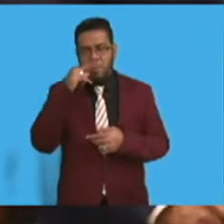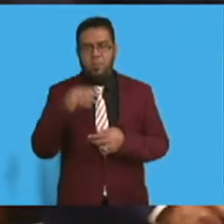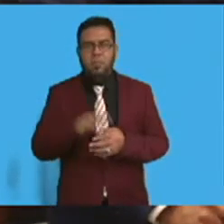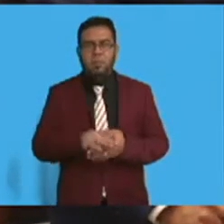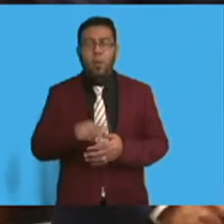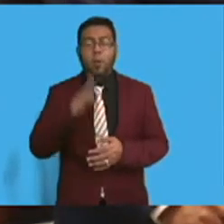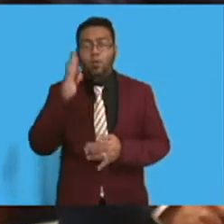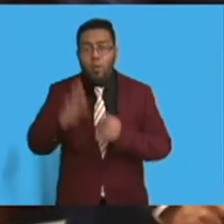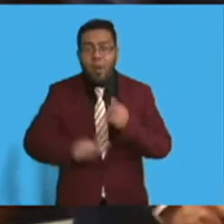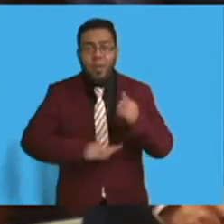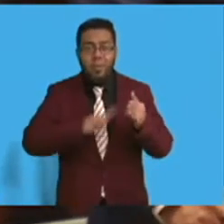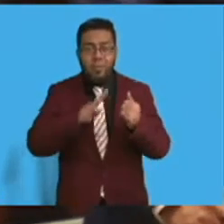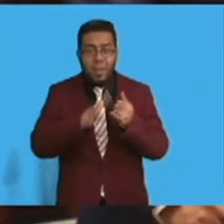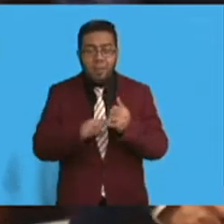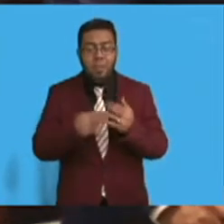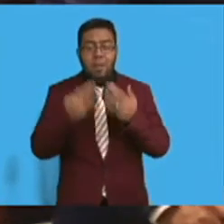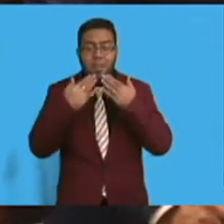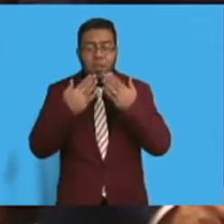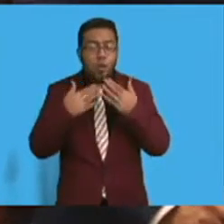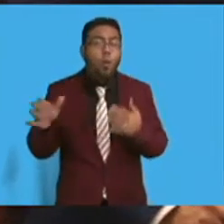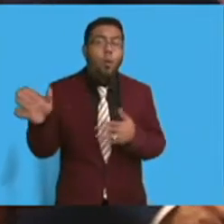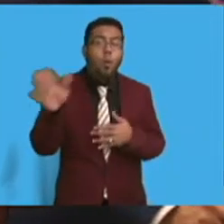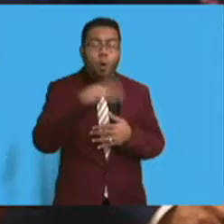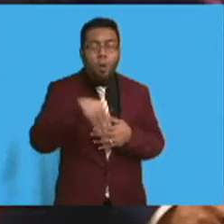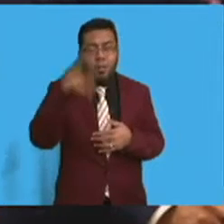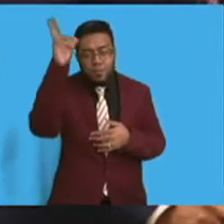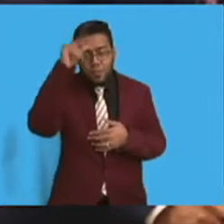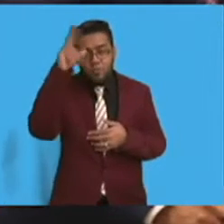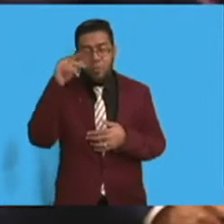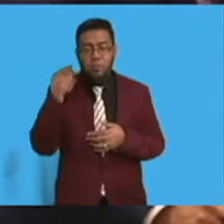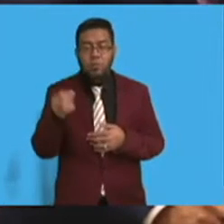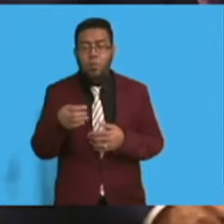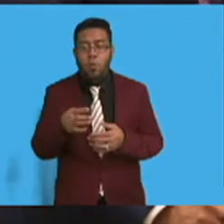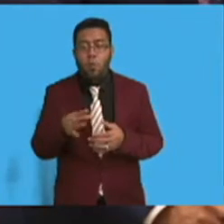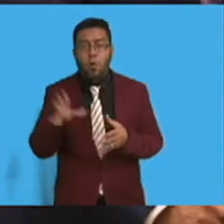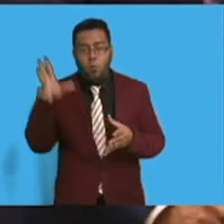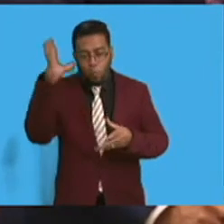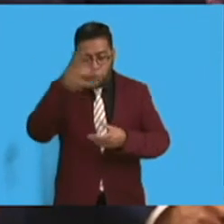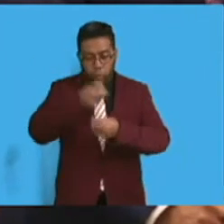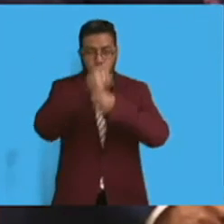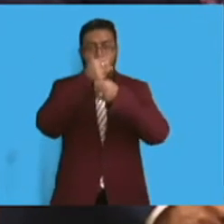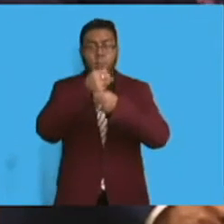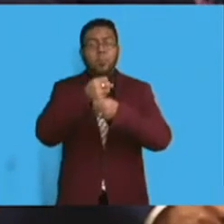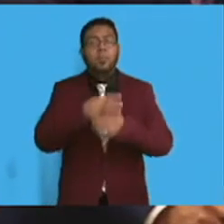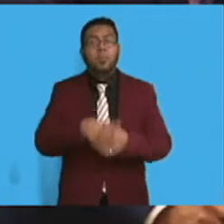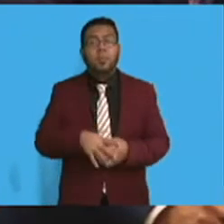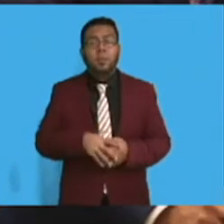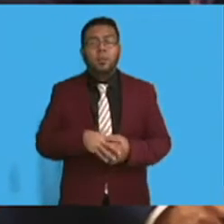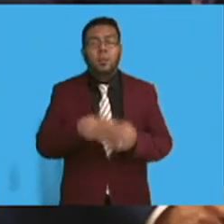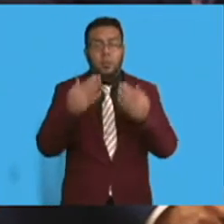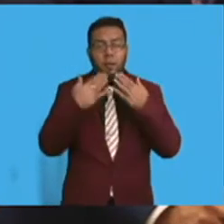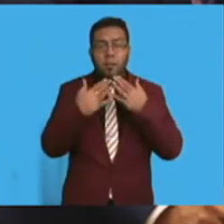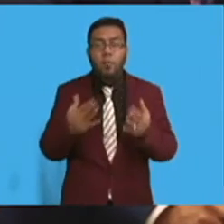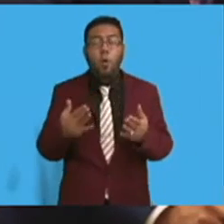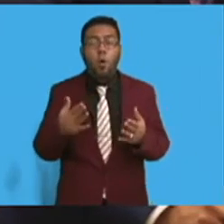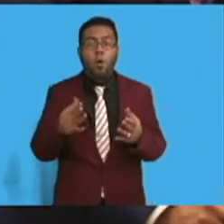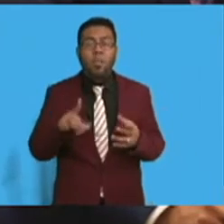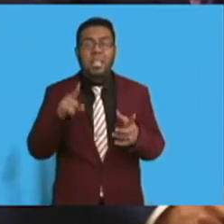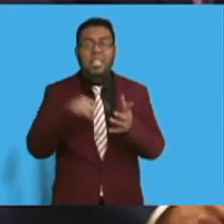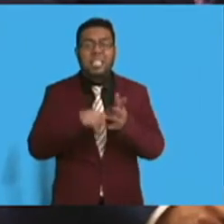end by thanking all of those Fijians who contributed to the budget during our consultations. Our efforts to respond to the impacts of TC Josie and